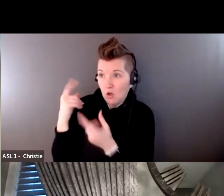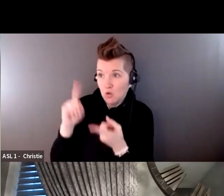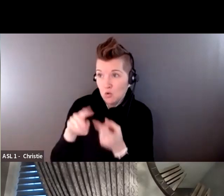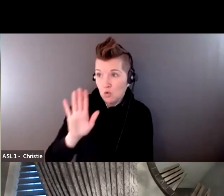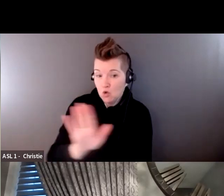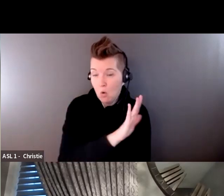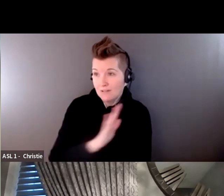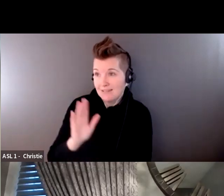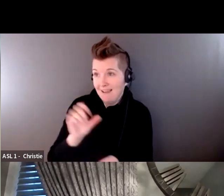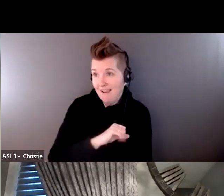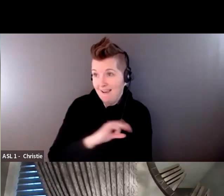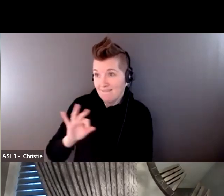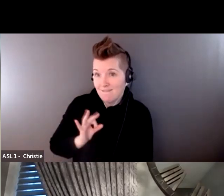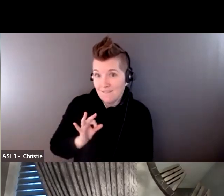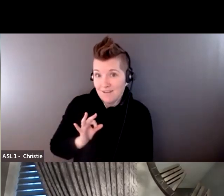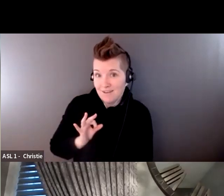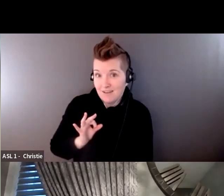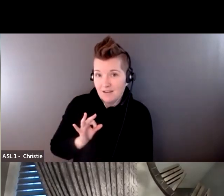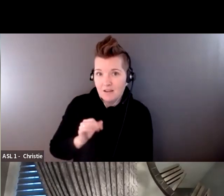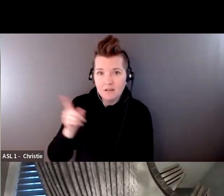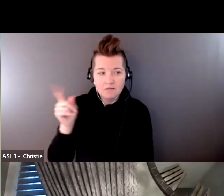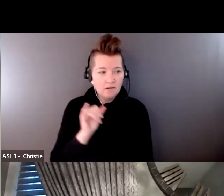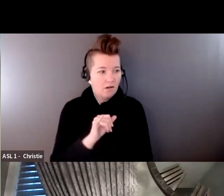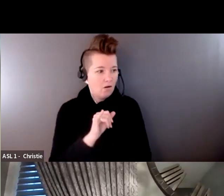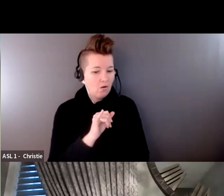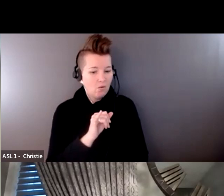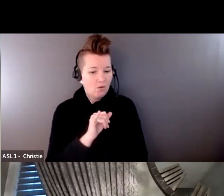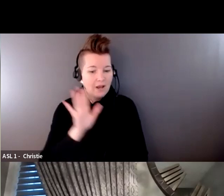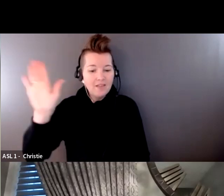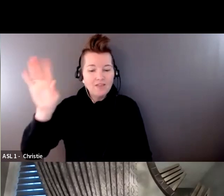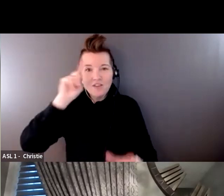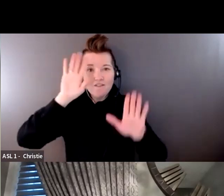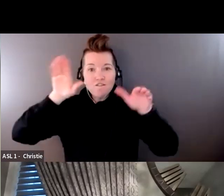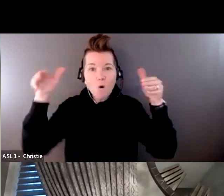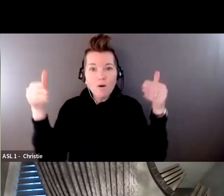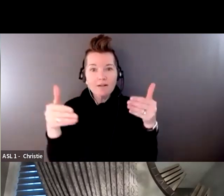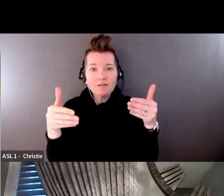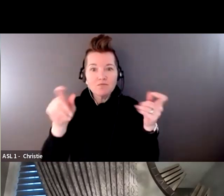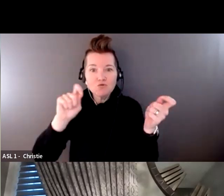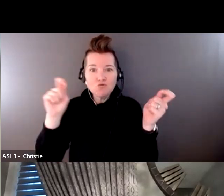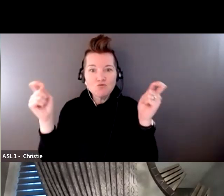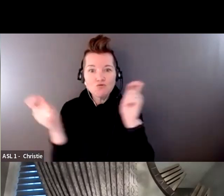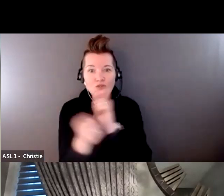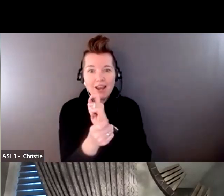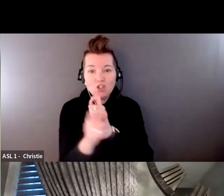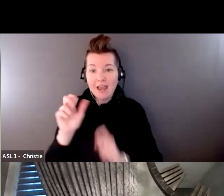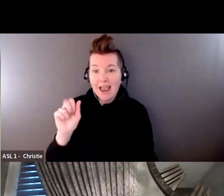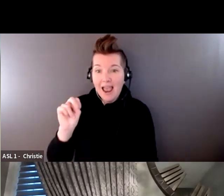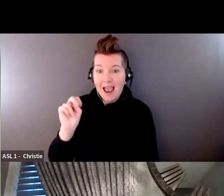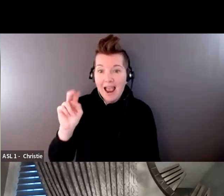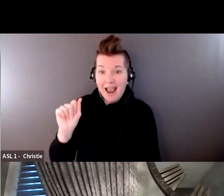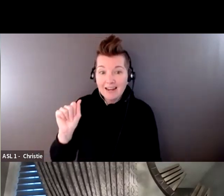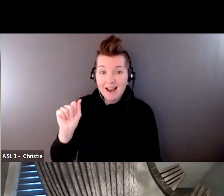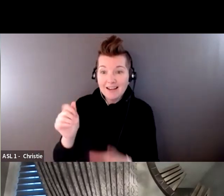employee, it changes the focus a little bit, right? So as Anna was saying, if you don't have the capacity or